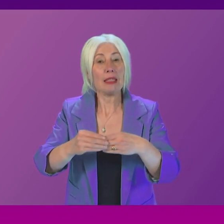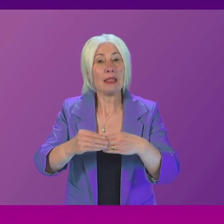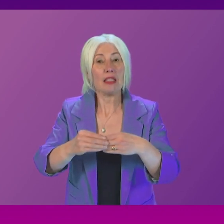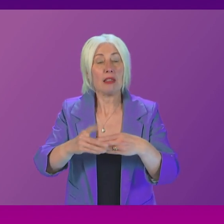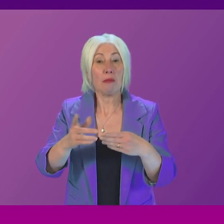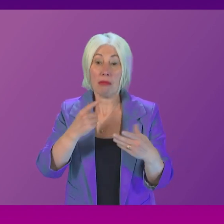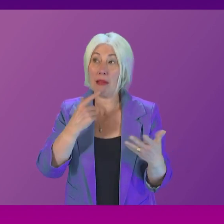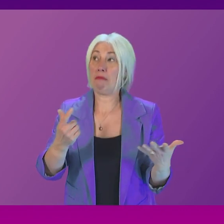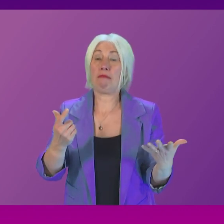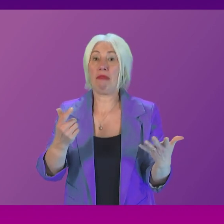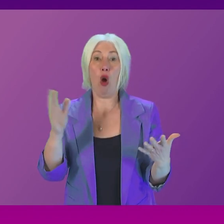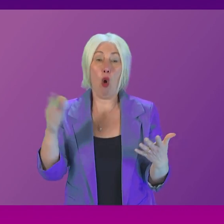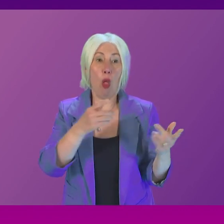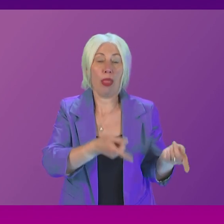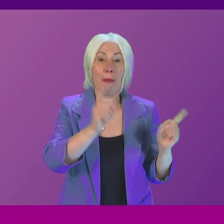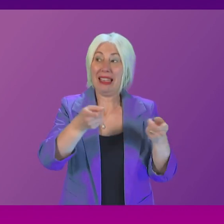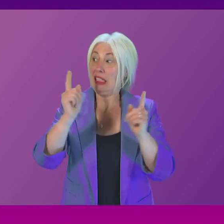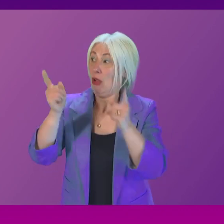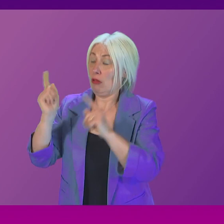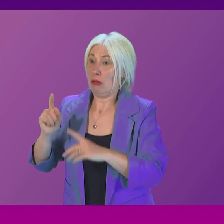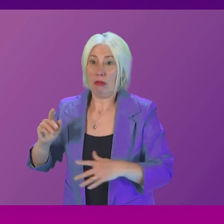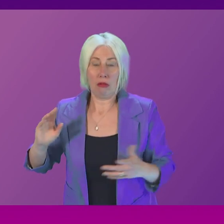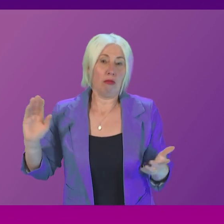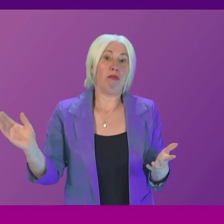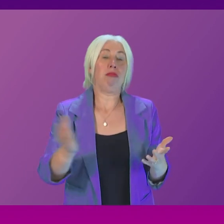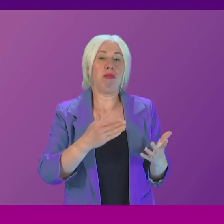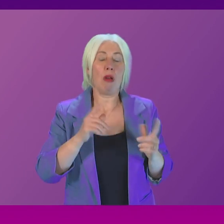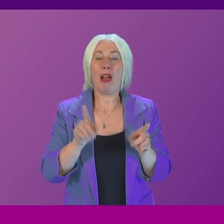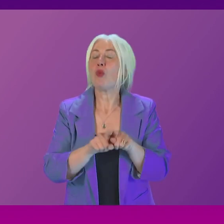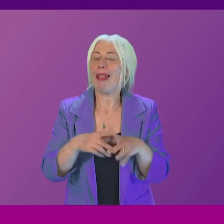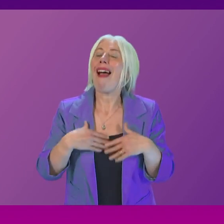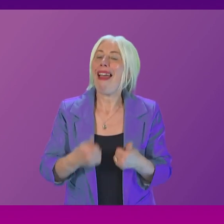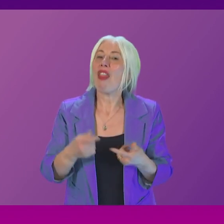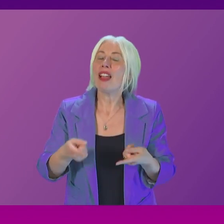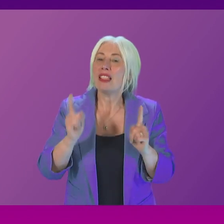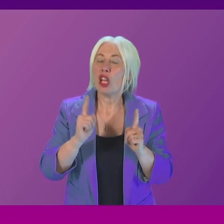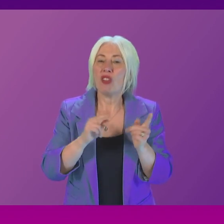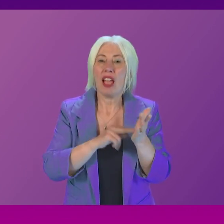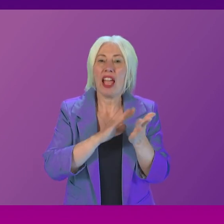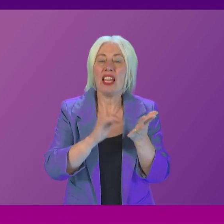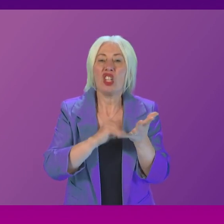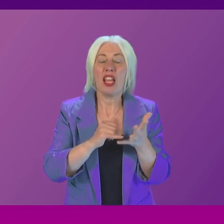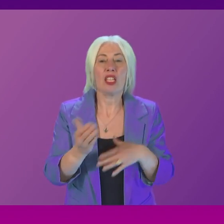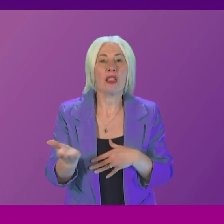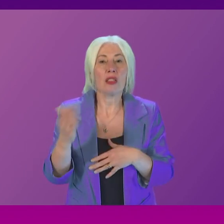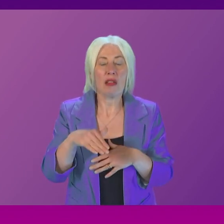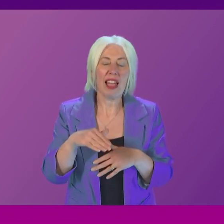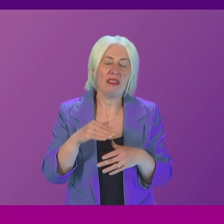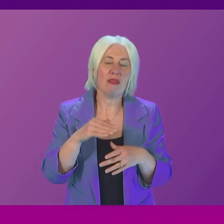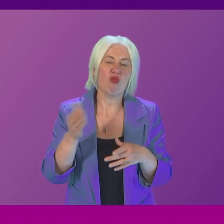by almost every minister and cabinet secretary, but of course the health secretary and NHS recovery, health and social care